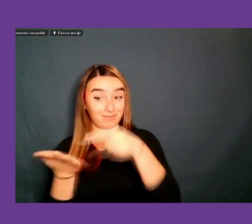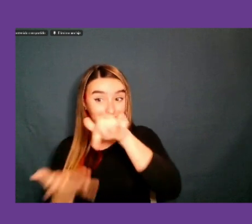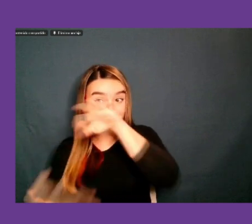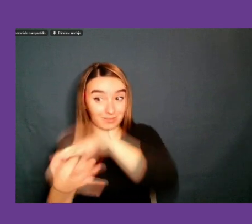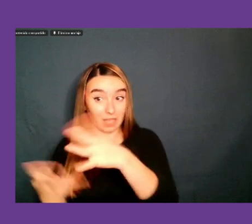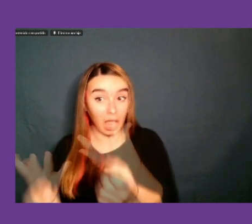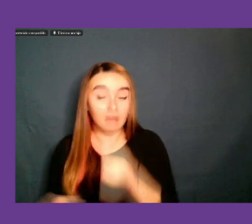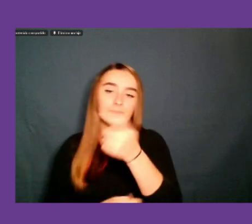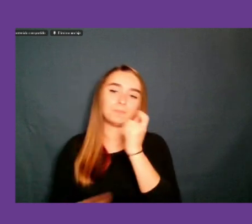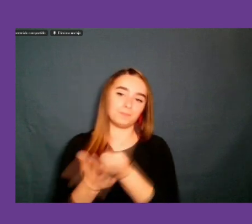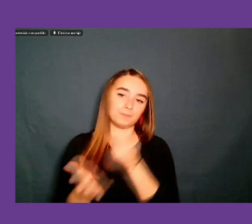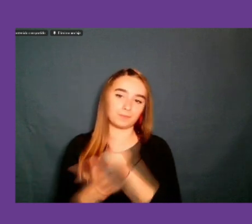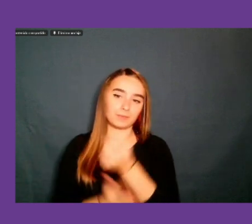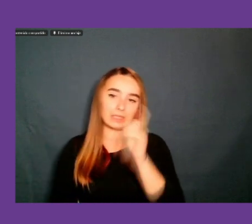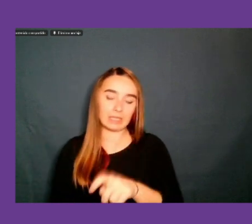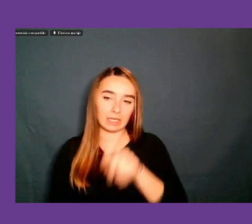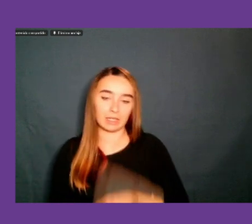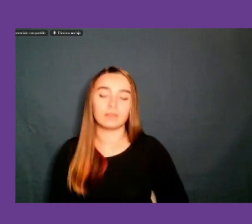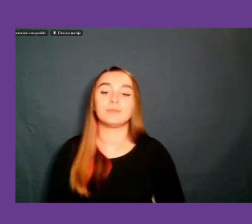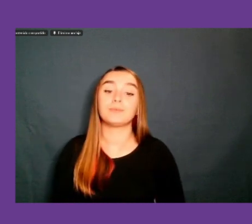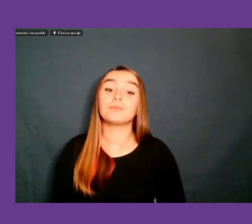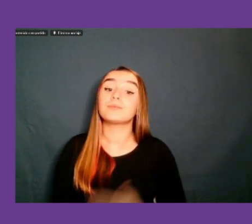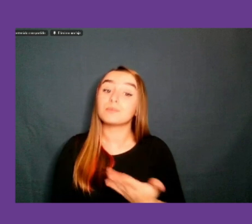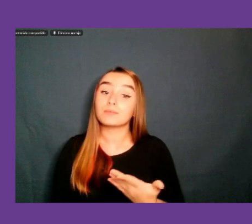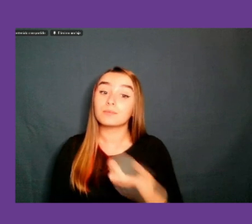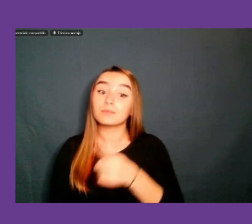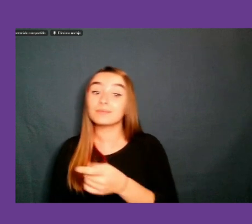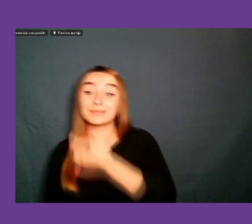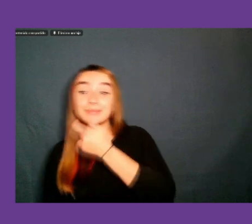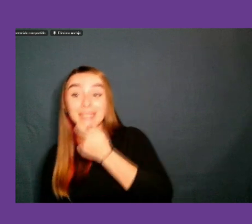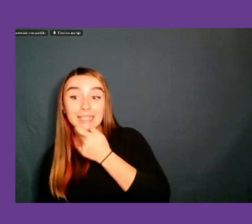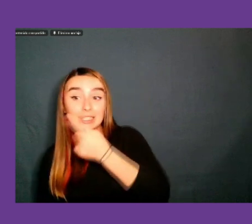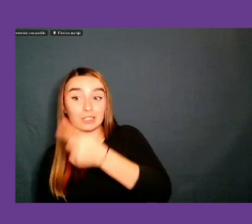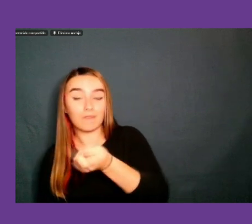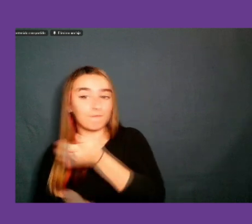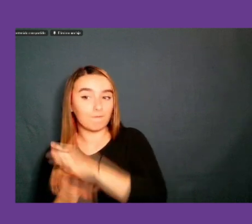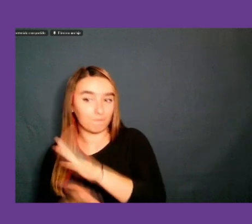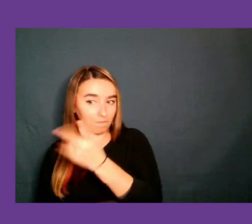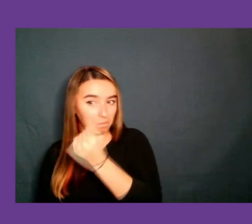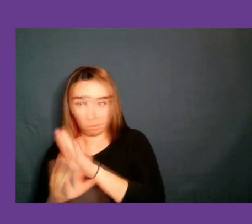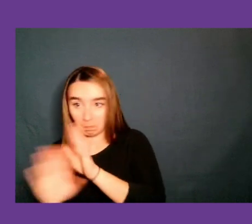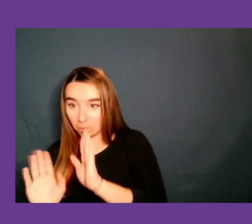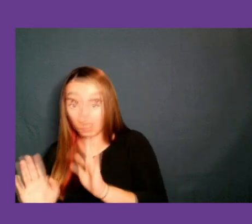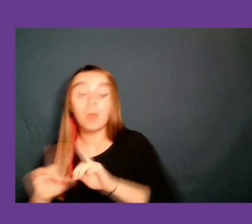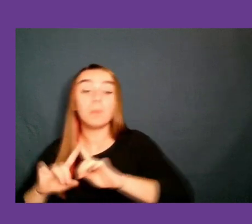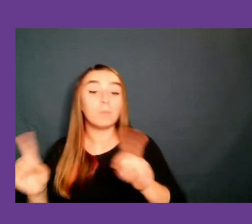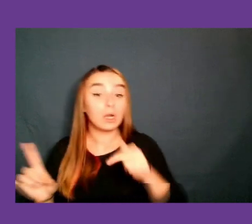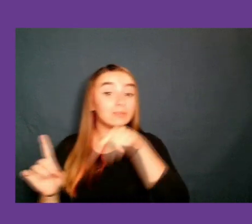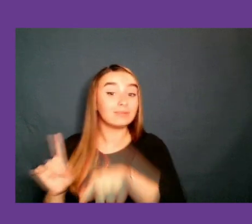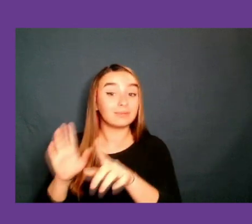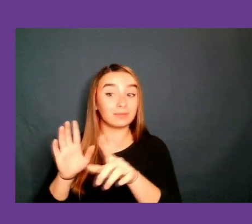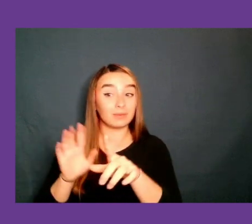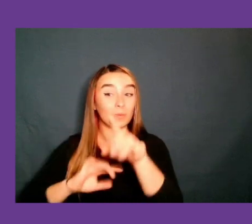fee. You can always have the English version for free. And if there would be some kind of legal issue around this,